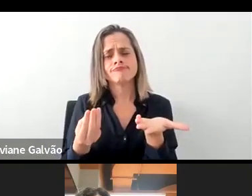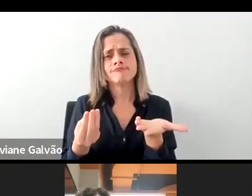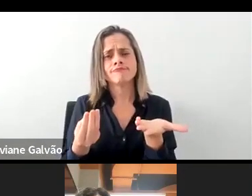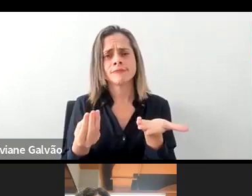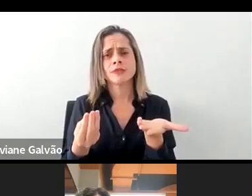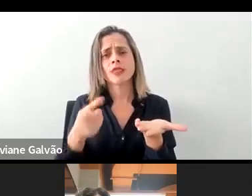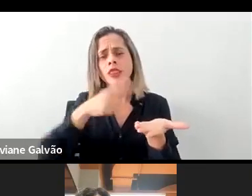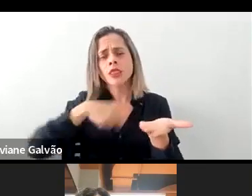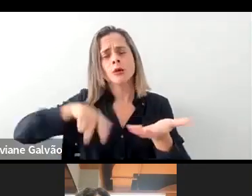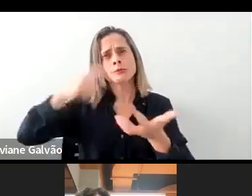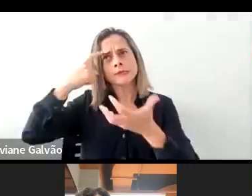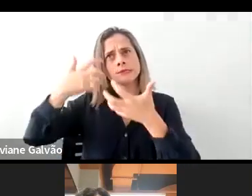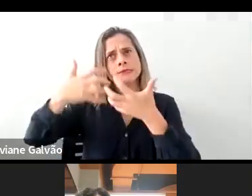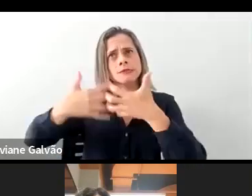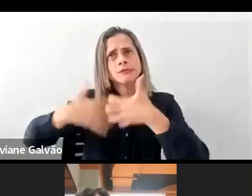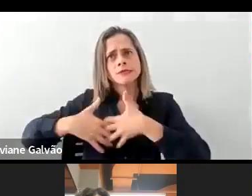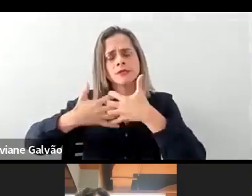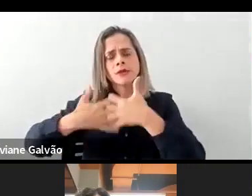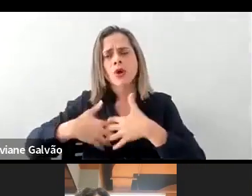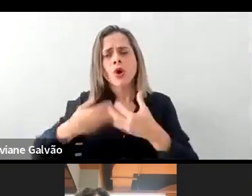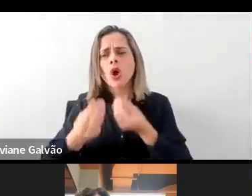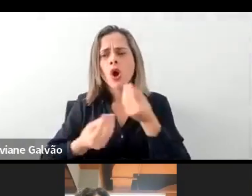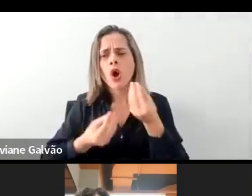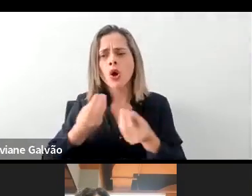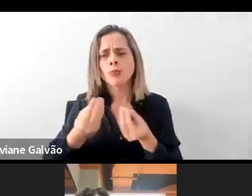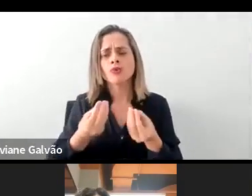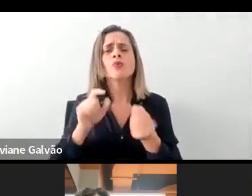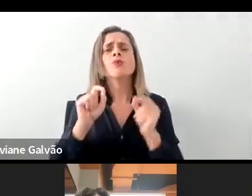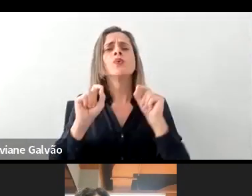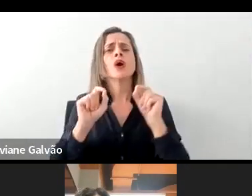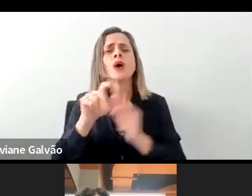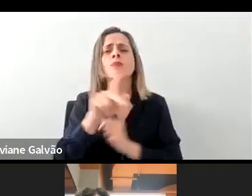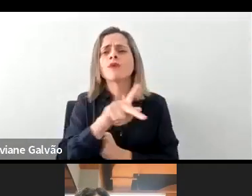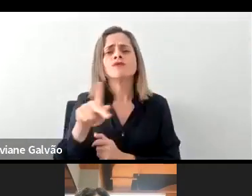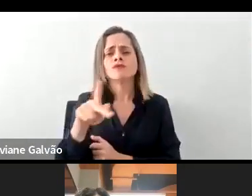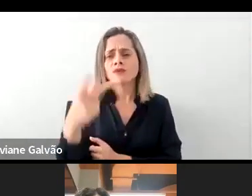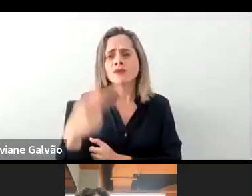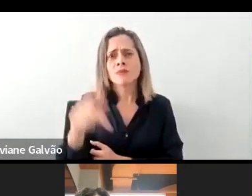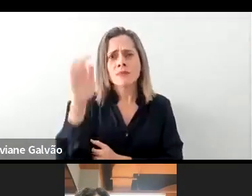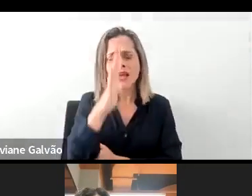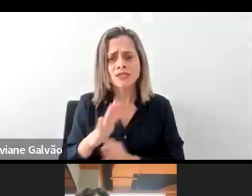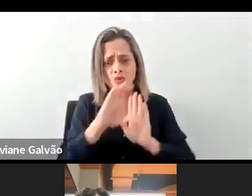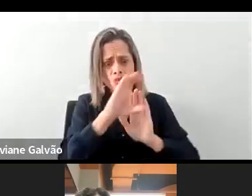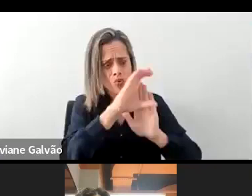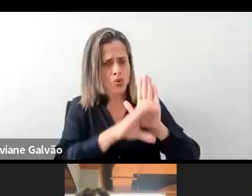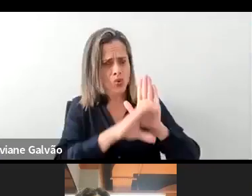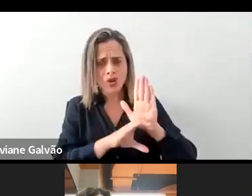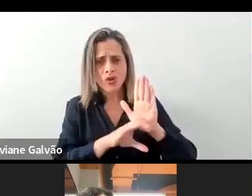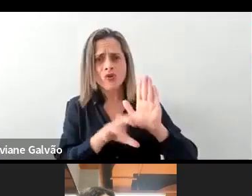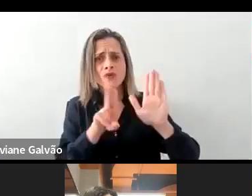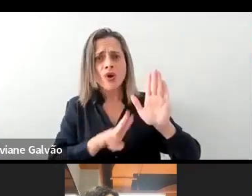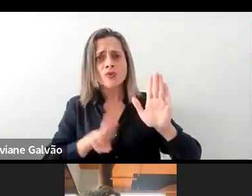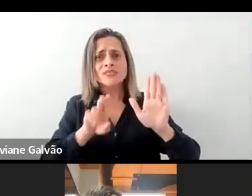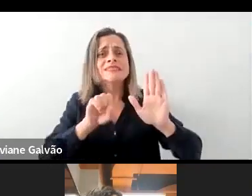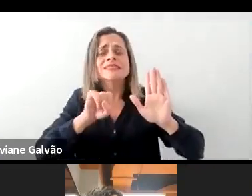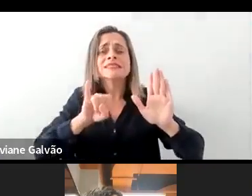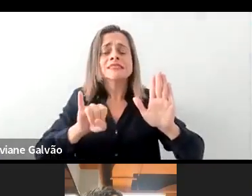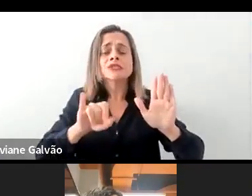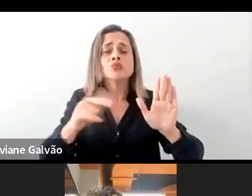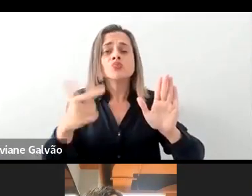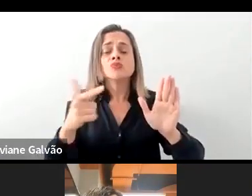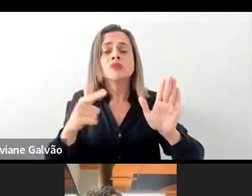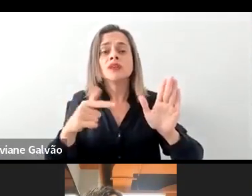will apply a curriculum if they were not questioned about the curriculum and not the reality